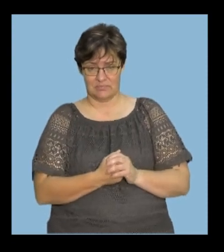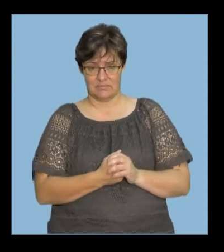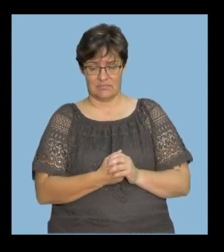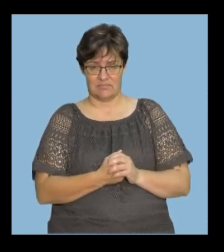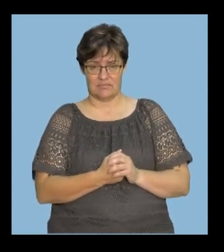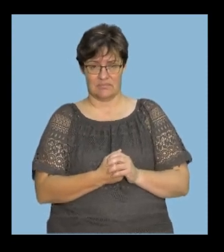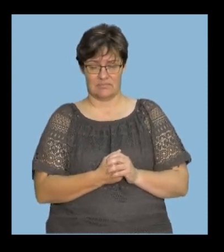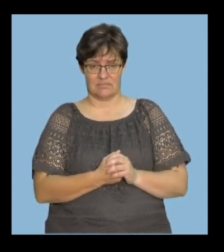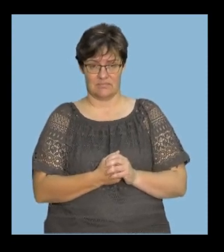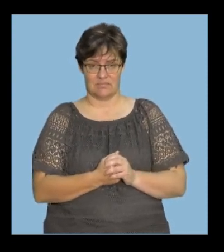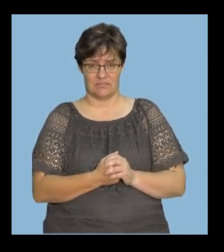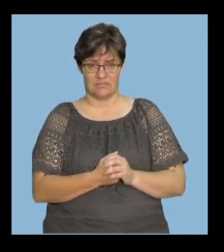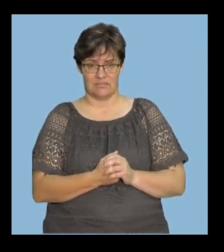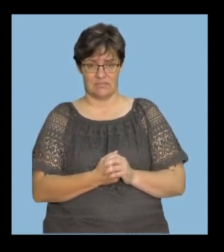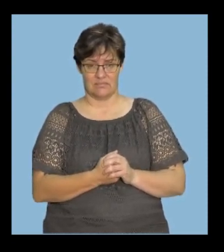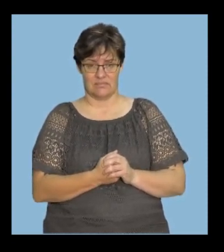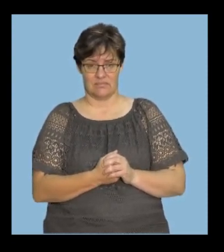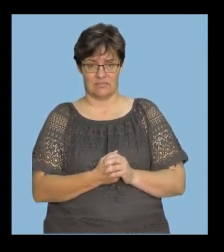exclusive.